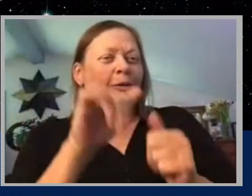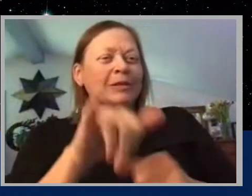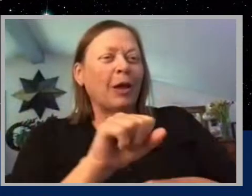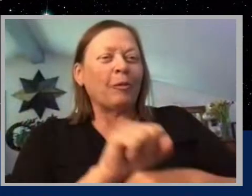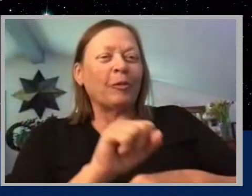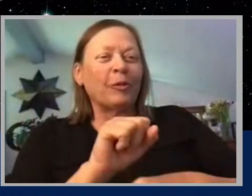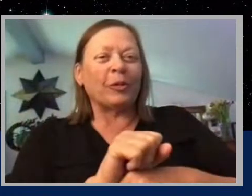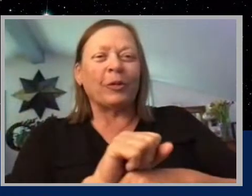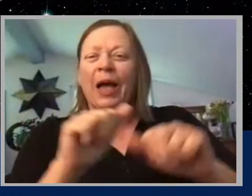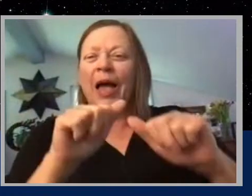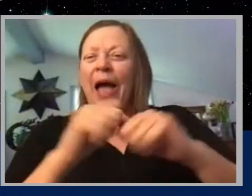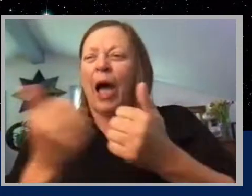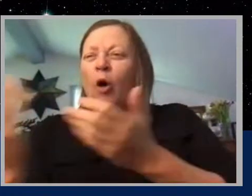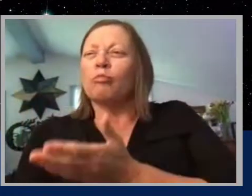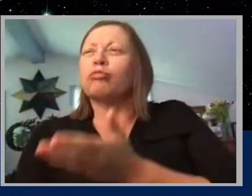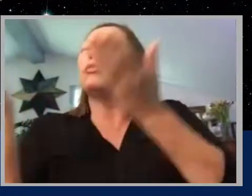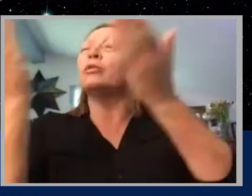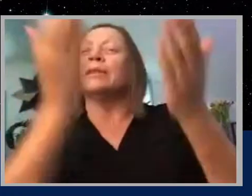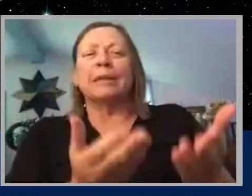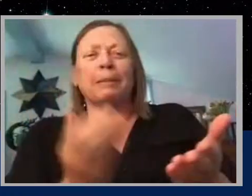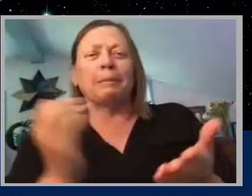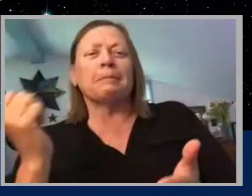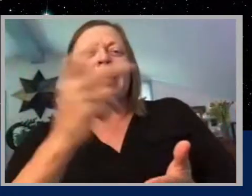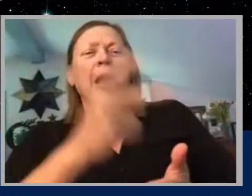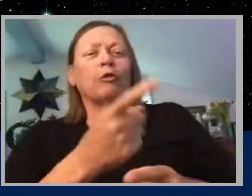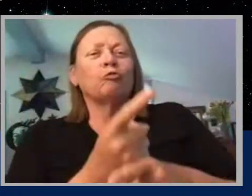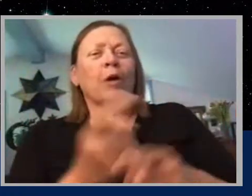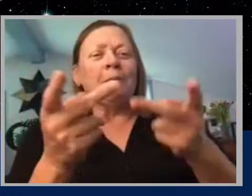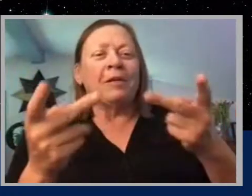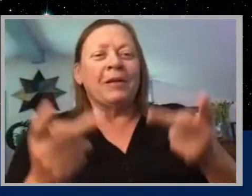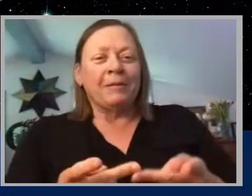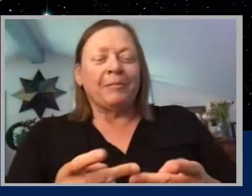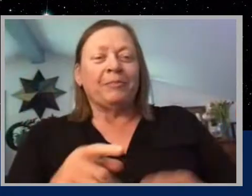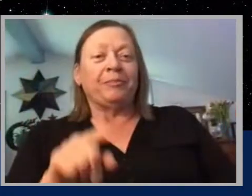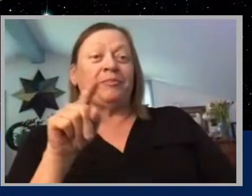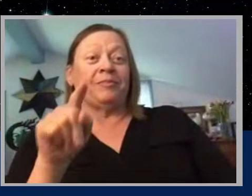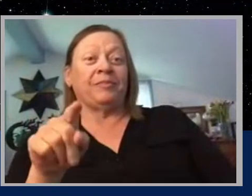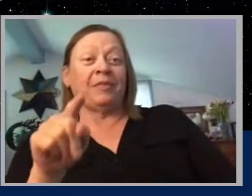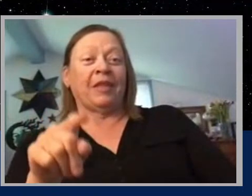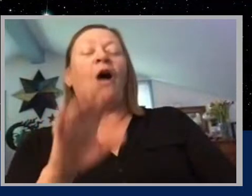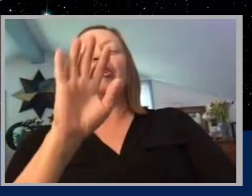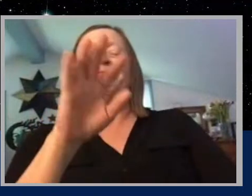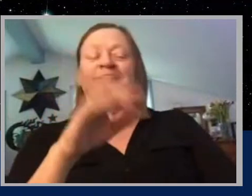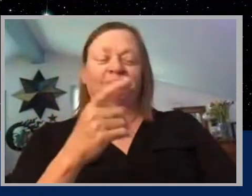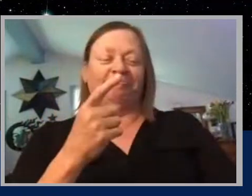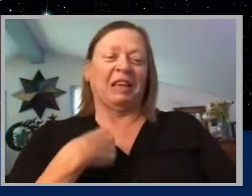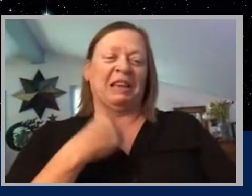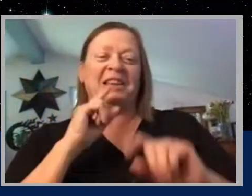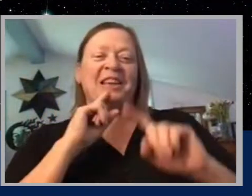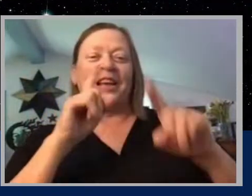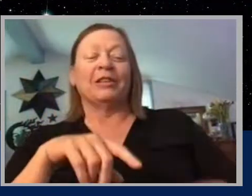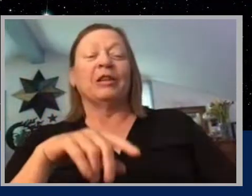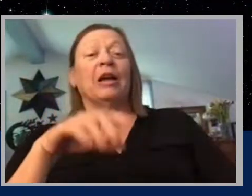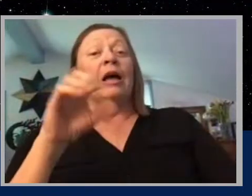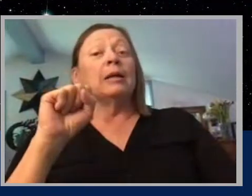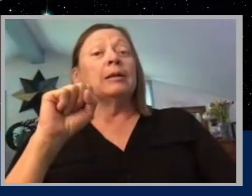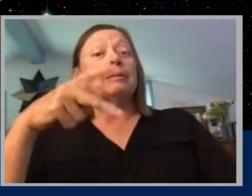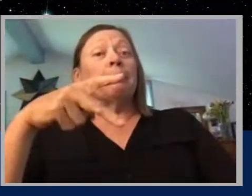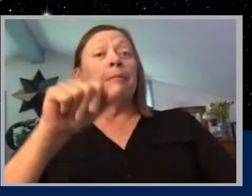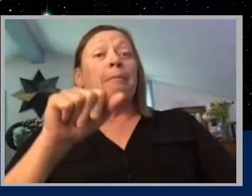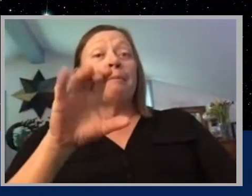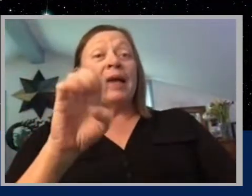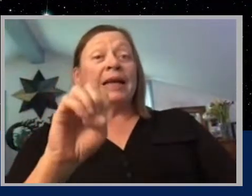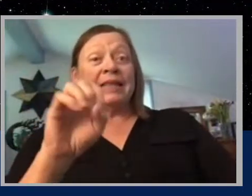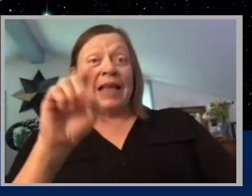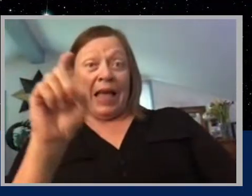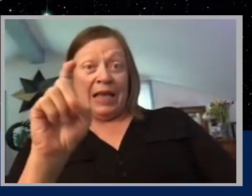where they need to go? Yeah, absolutely. So for SpaceX, once we've done those sniff checks and kind of knocked on the capsule to